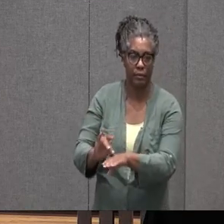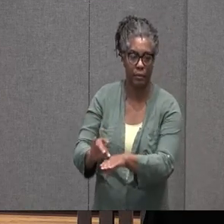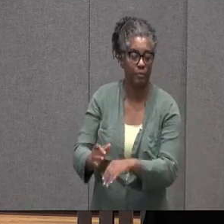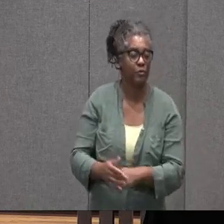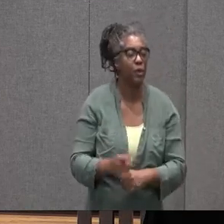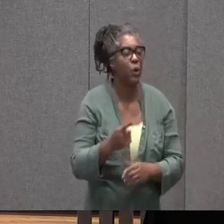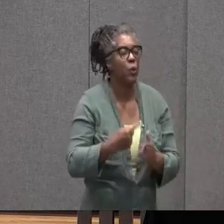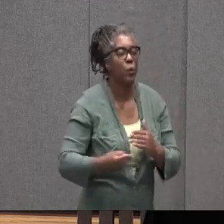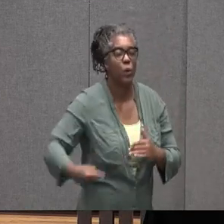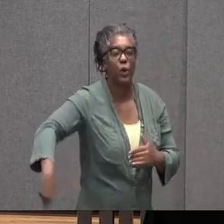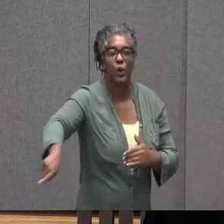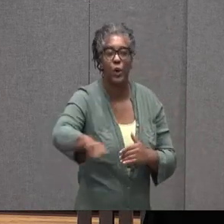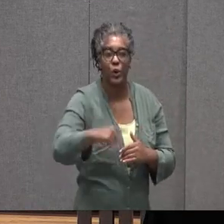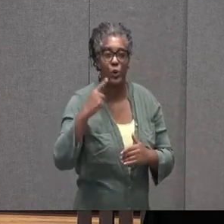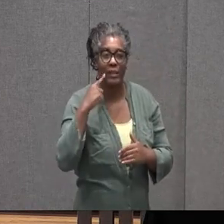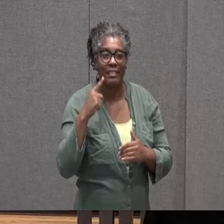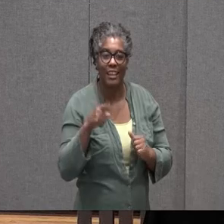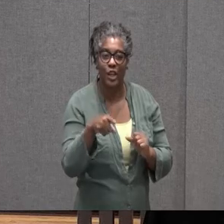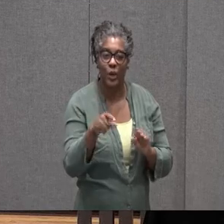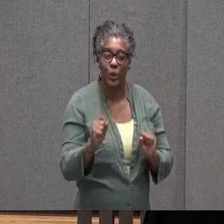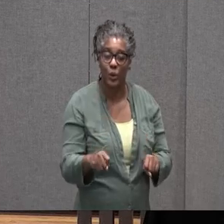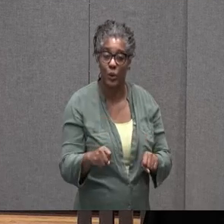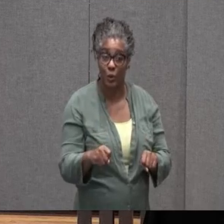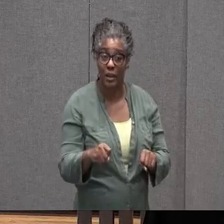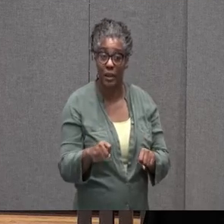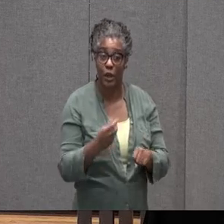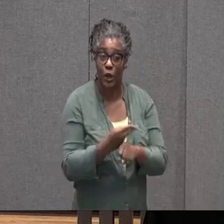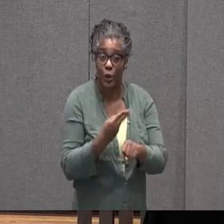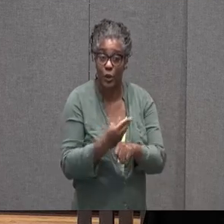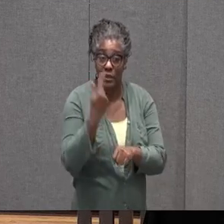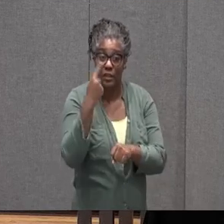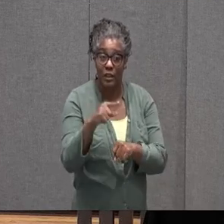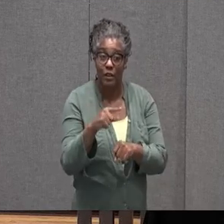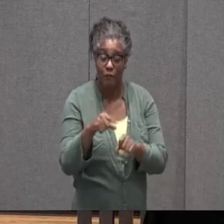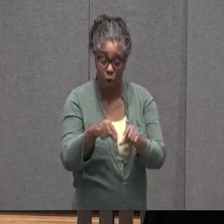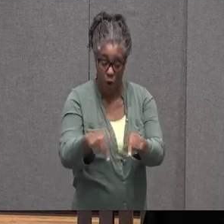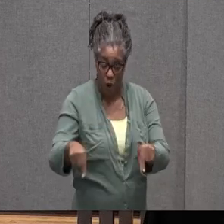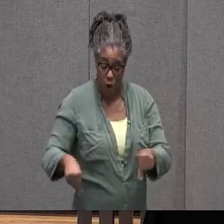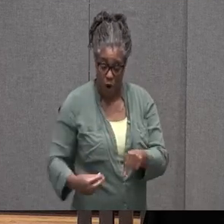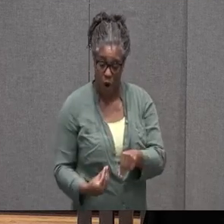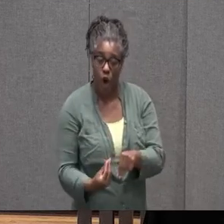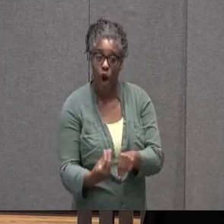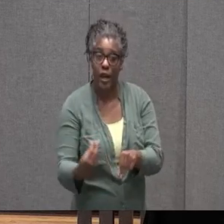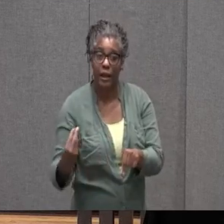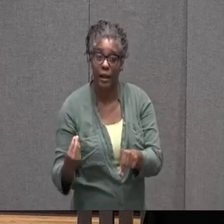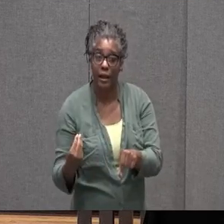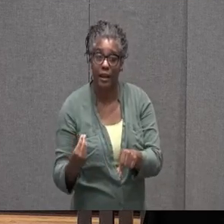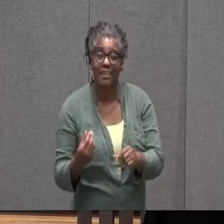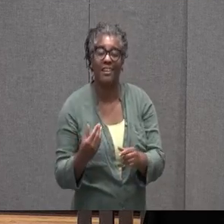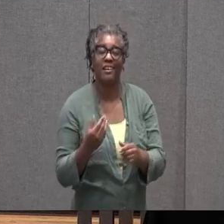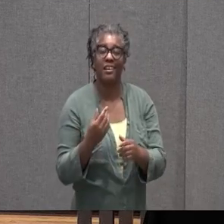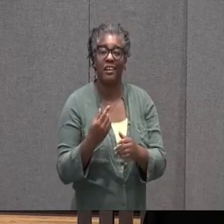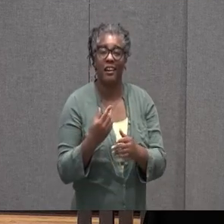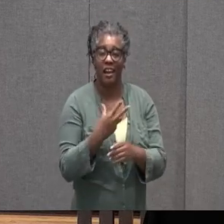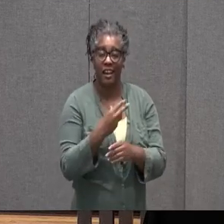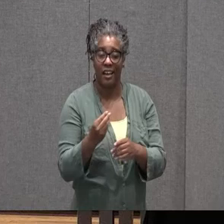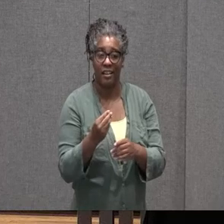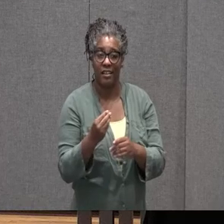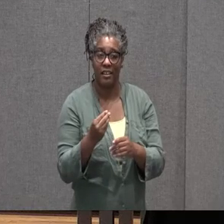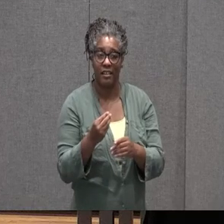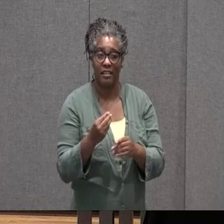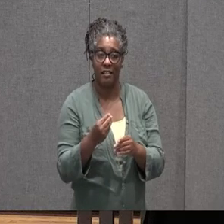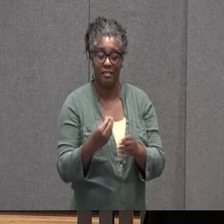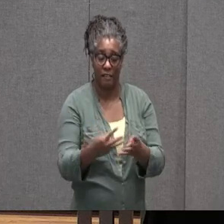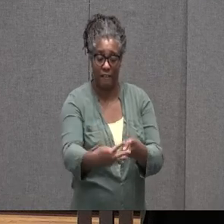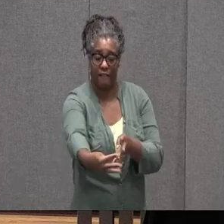What could you make as your garden? And what could you make as your fence? What supplies do you have at home that